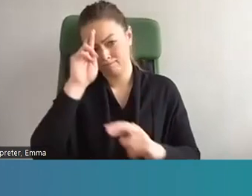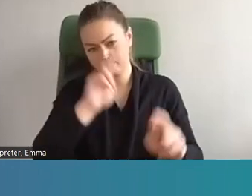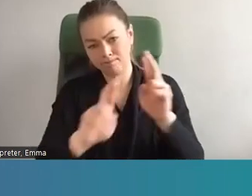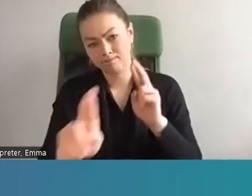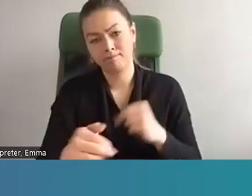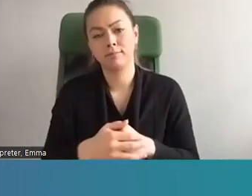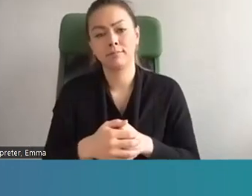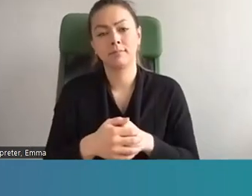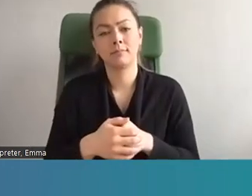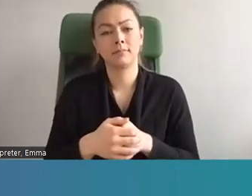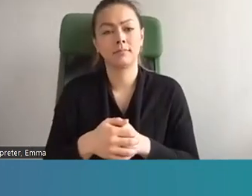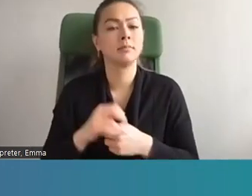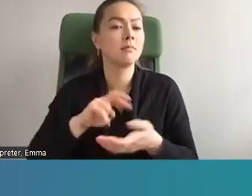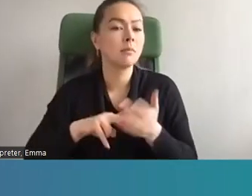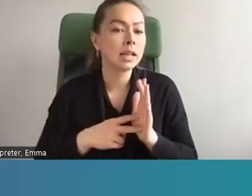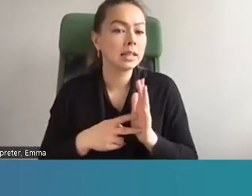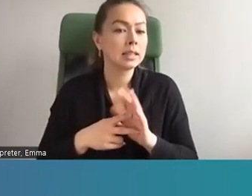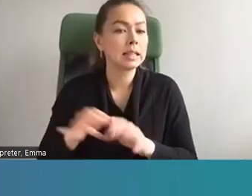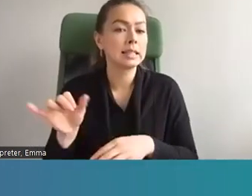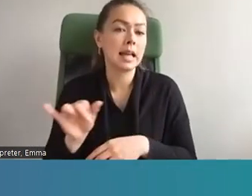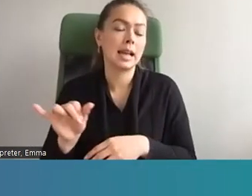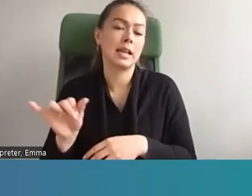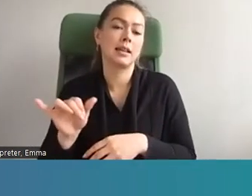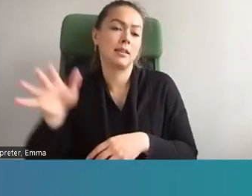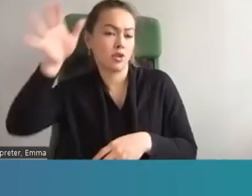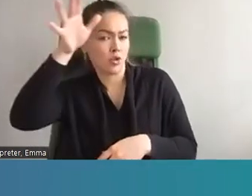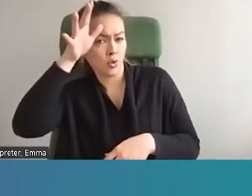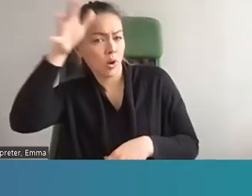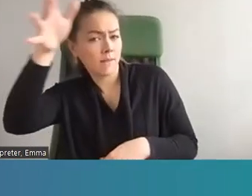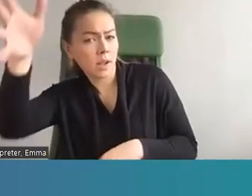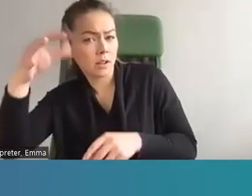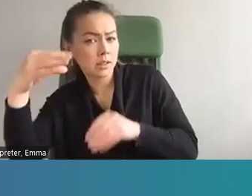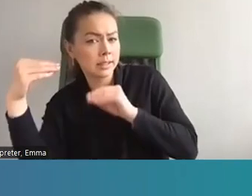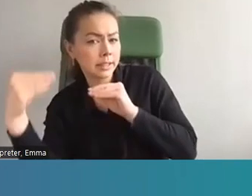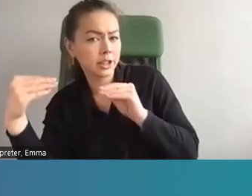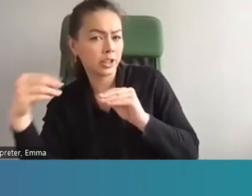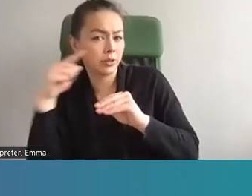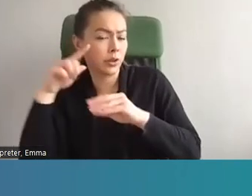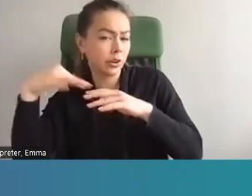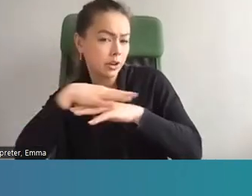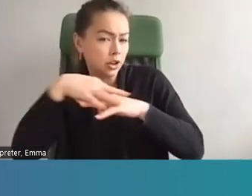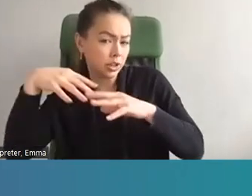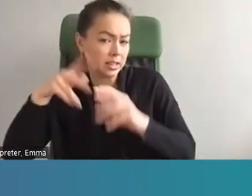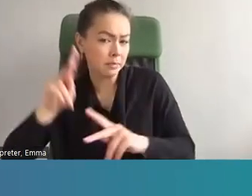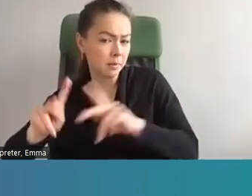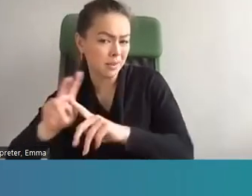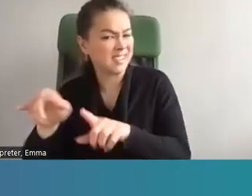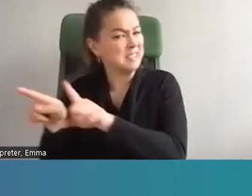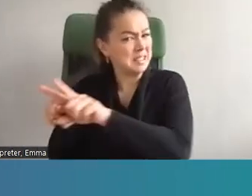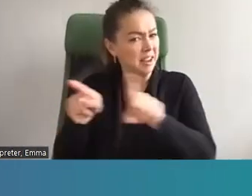kind and honest. These are like the grandfather teachings of Indigenous people.